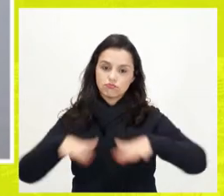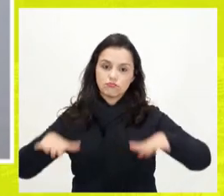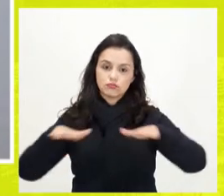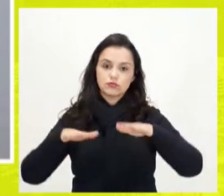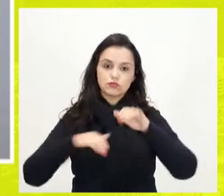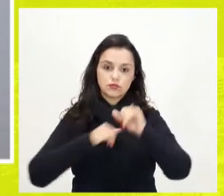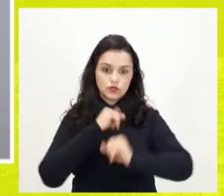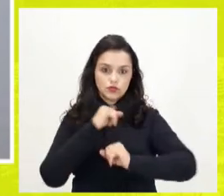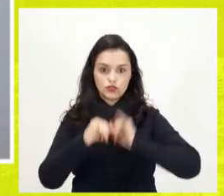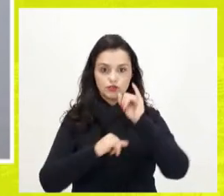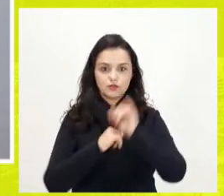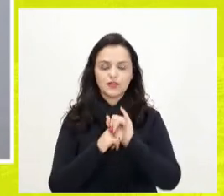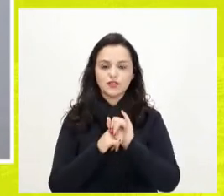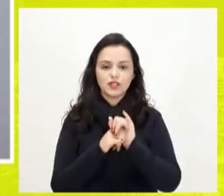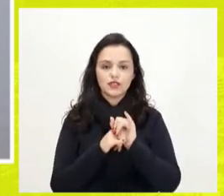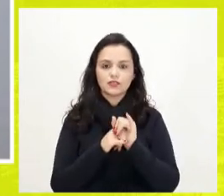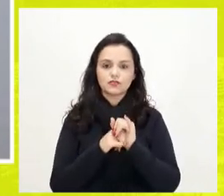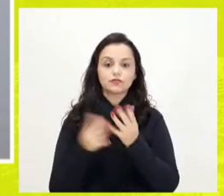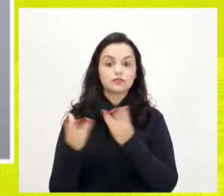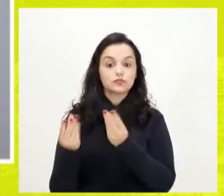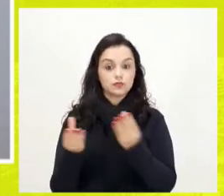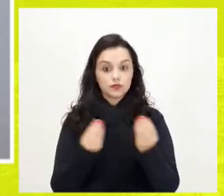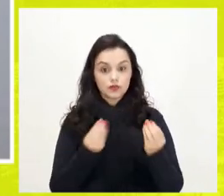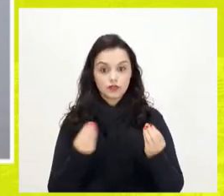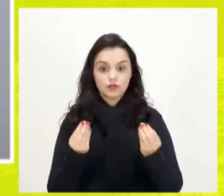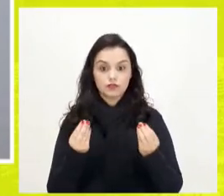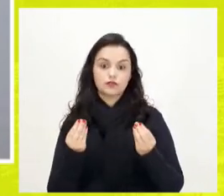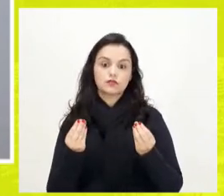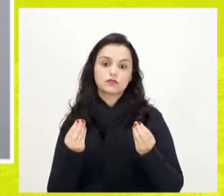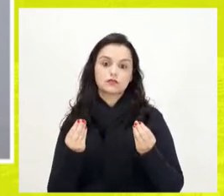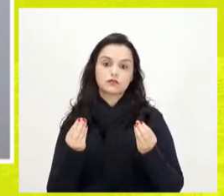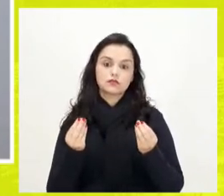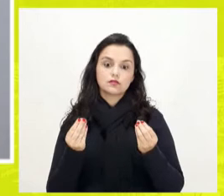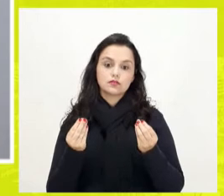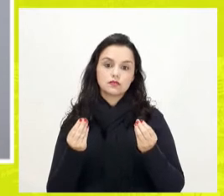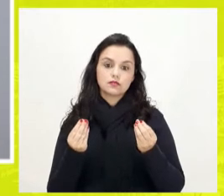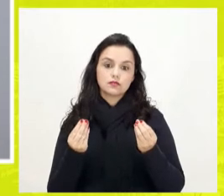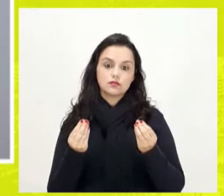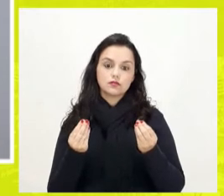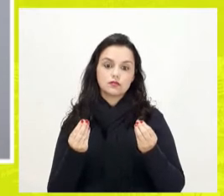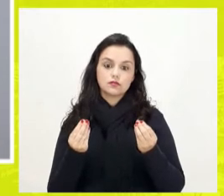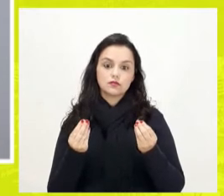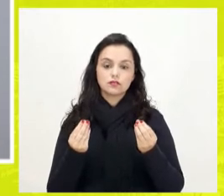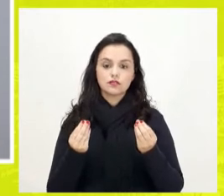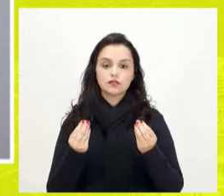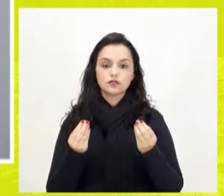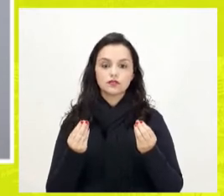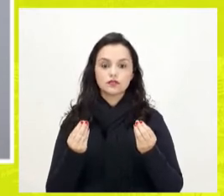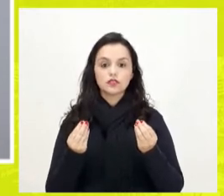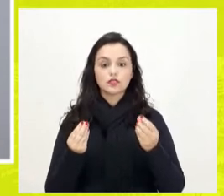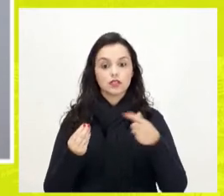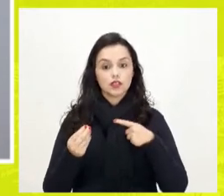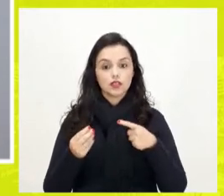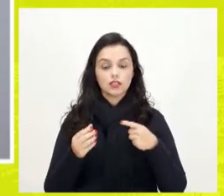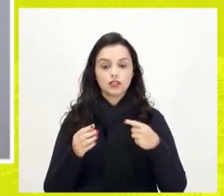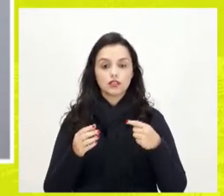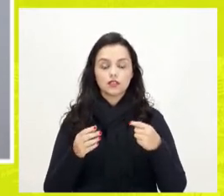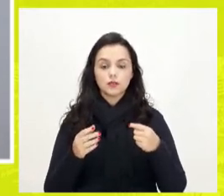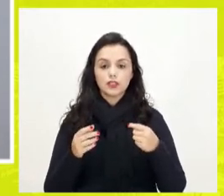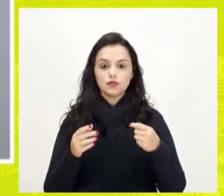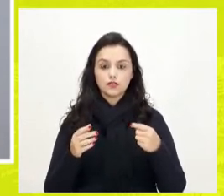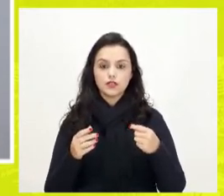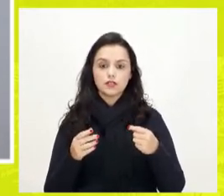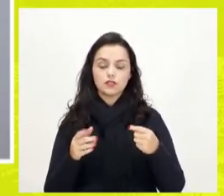the digital environment that for many times it comes from uh digital